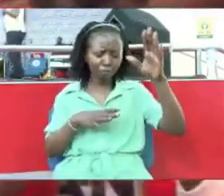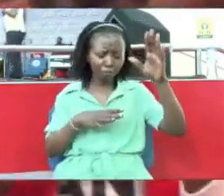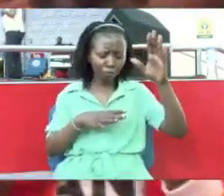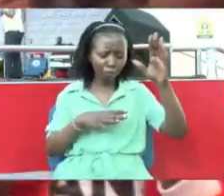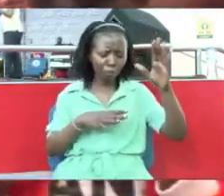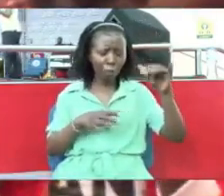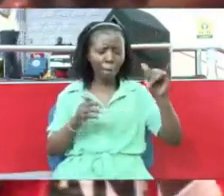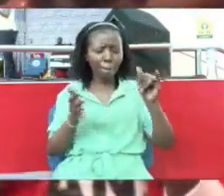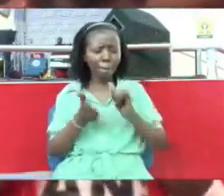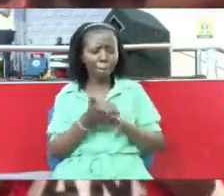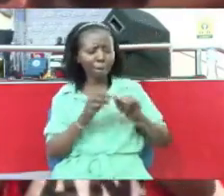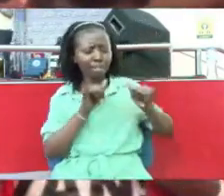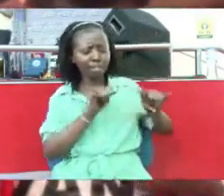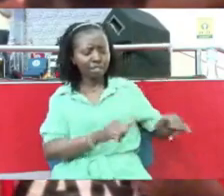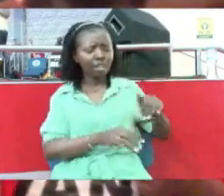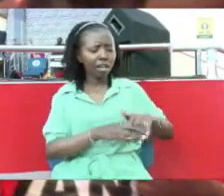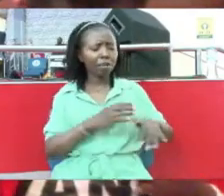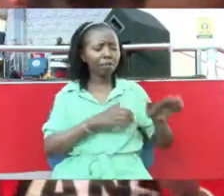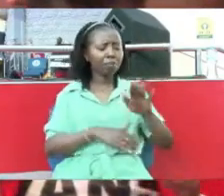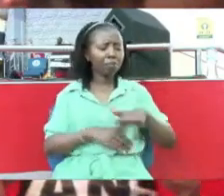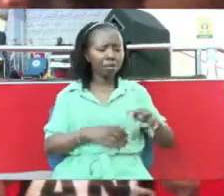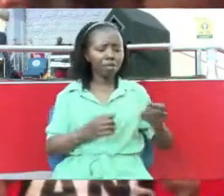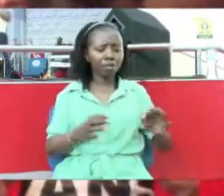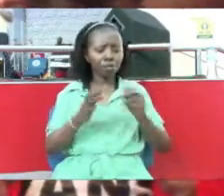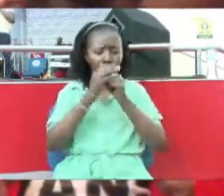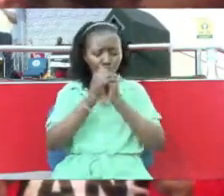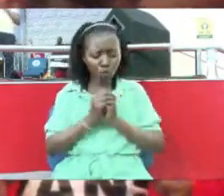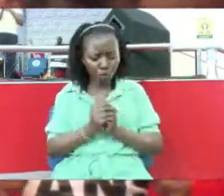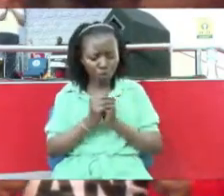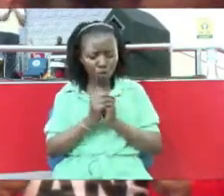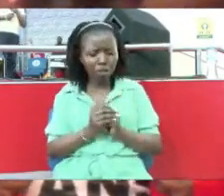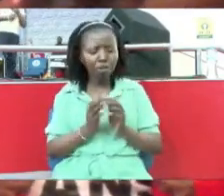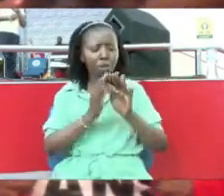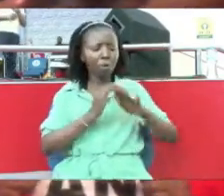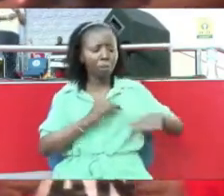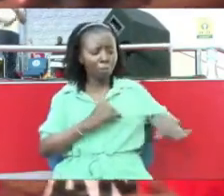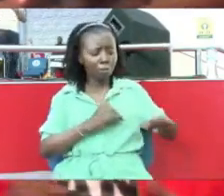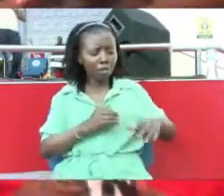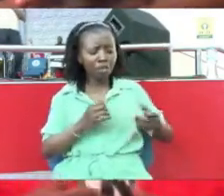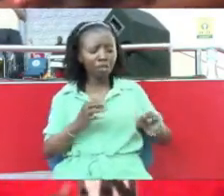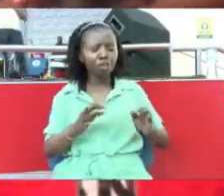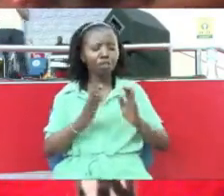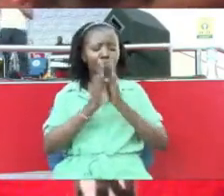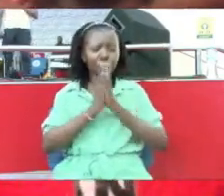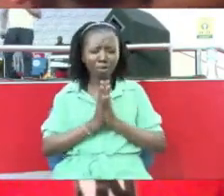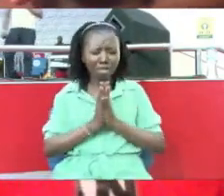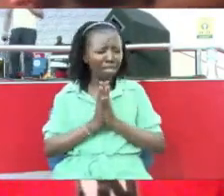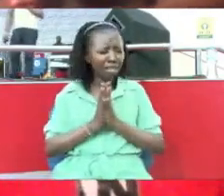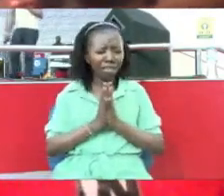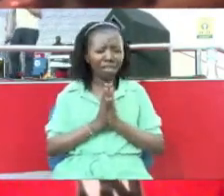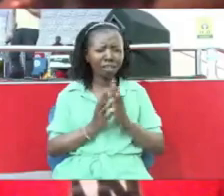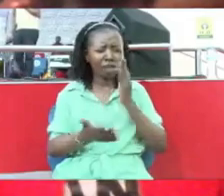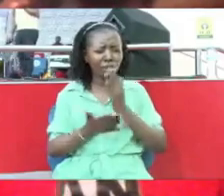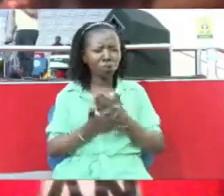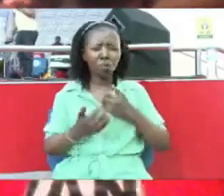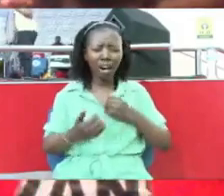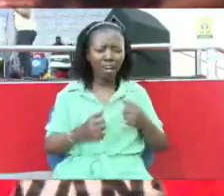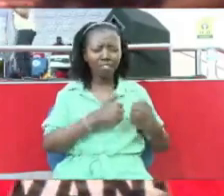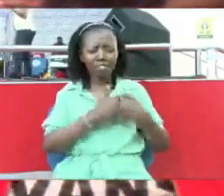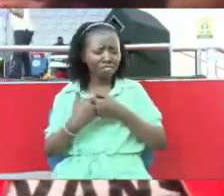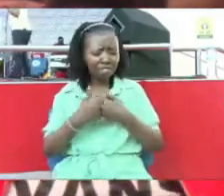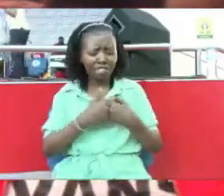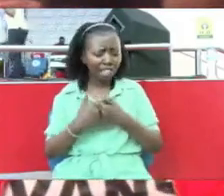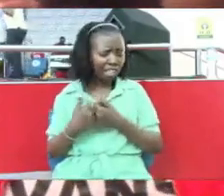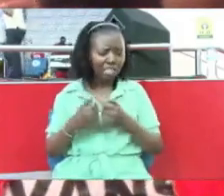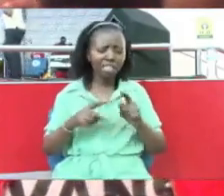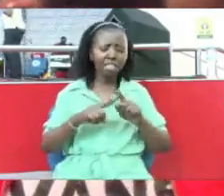the place of worship. We will tarry in the place of prayer, irrespective of the challenges that we are going through as